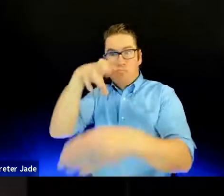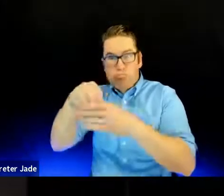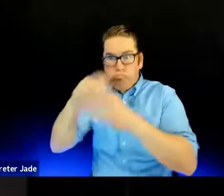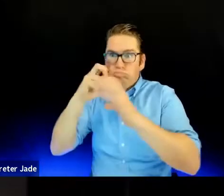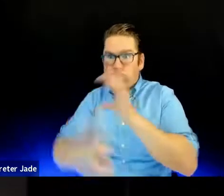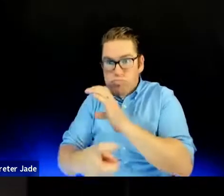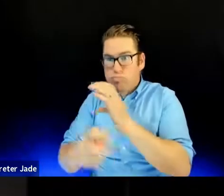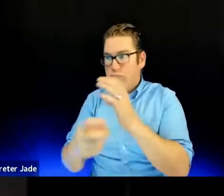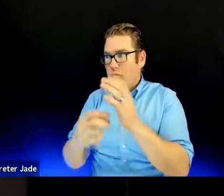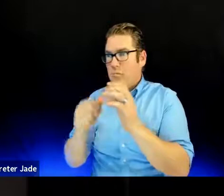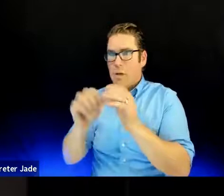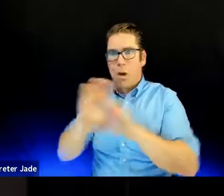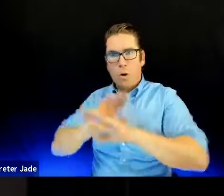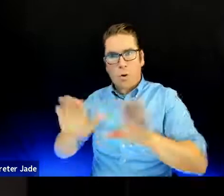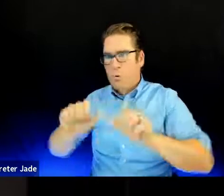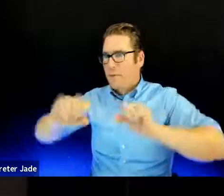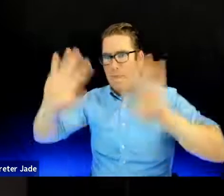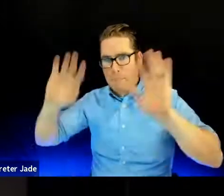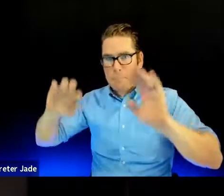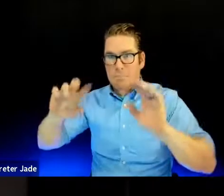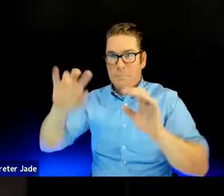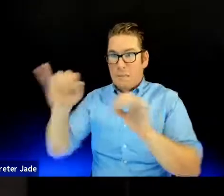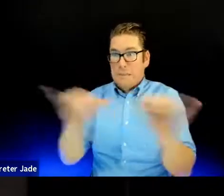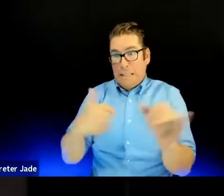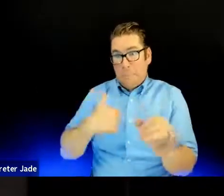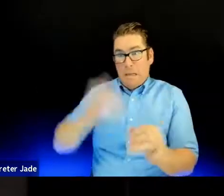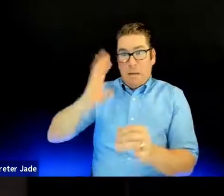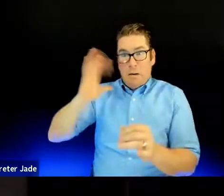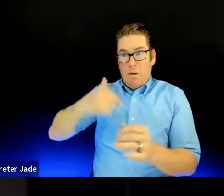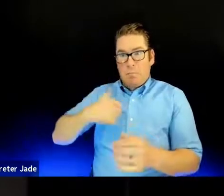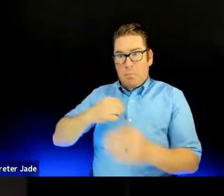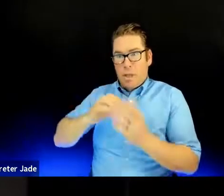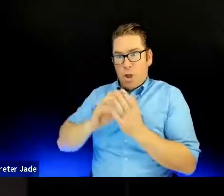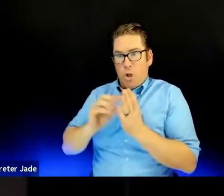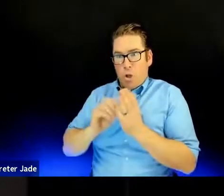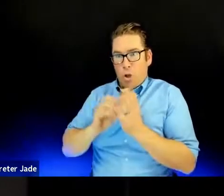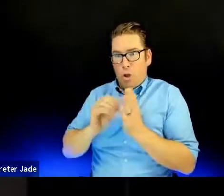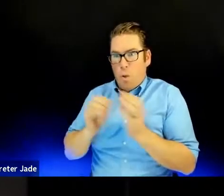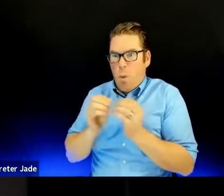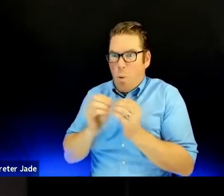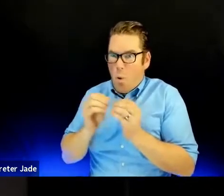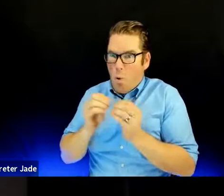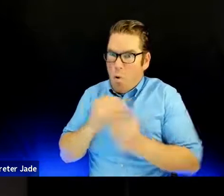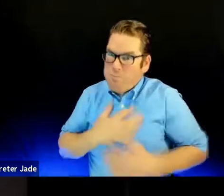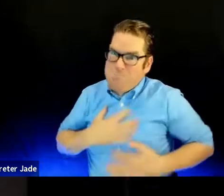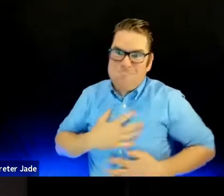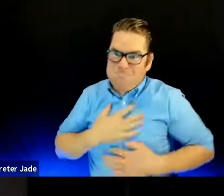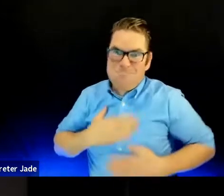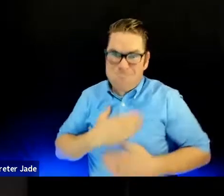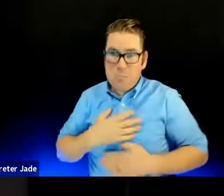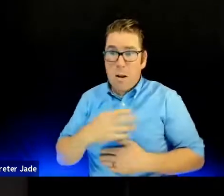enjoyed learning more and more. Another thing is, I think they should do is have